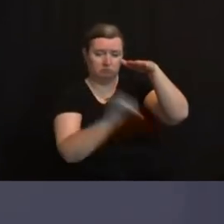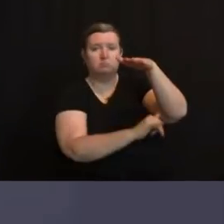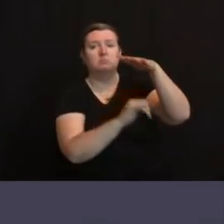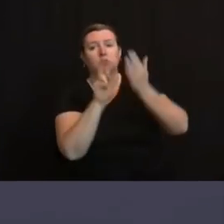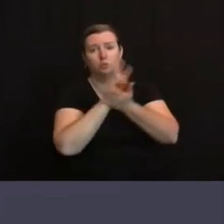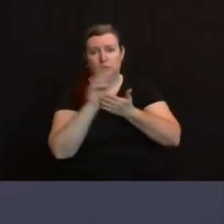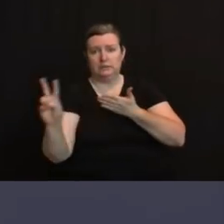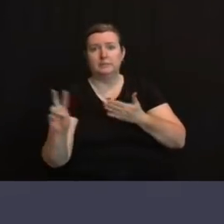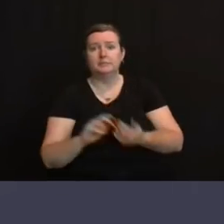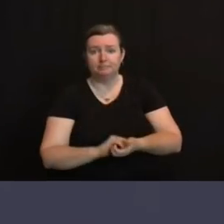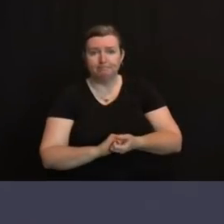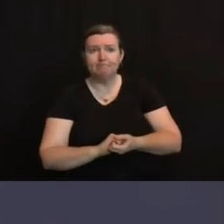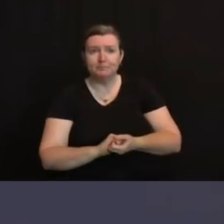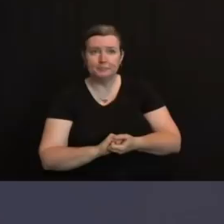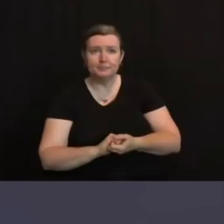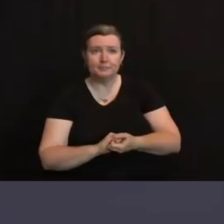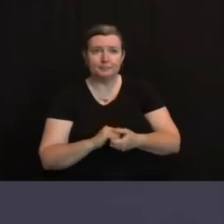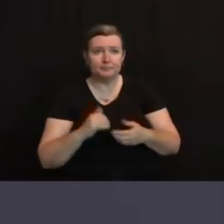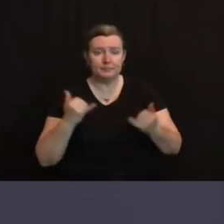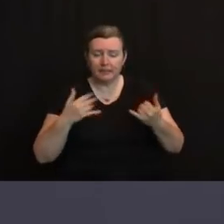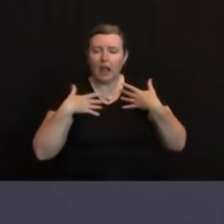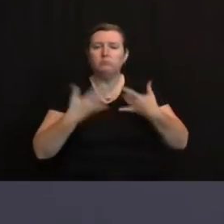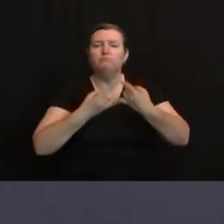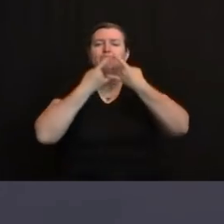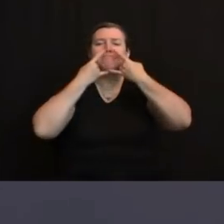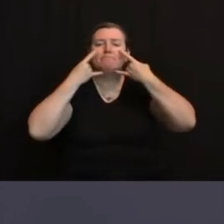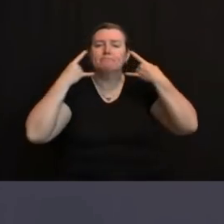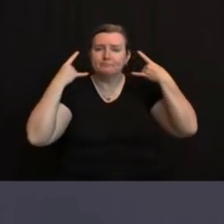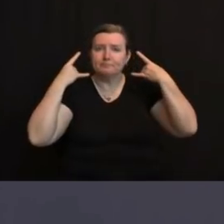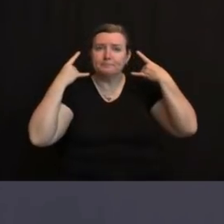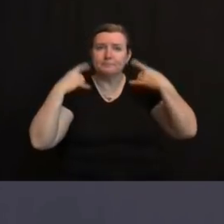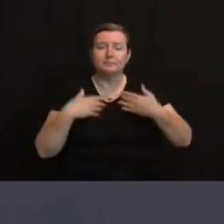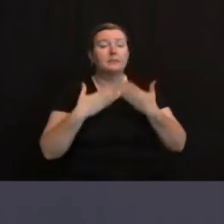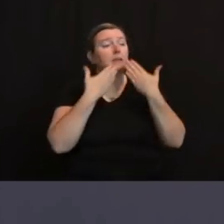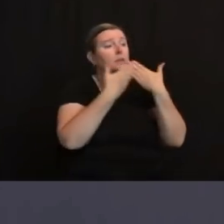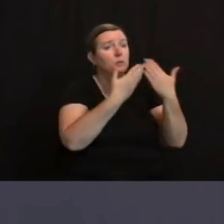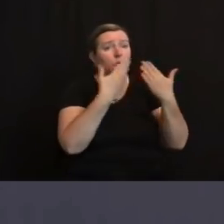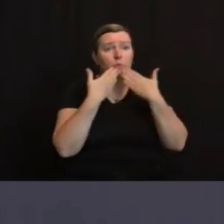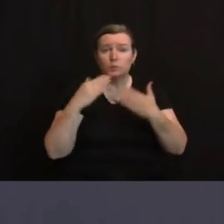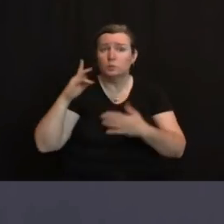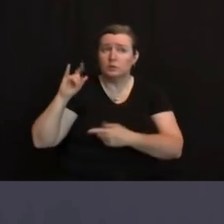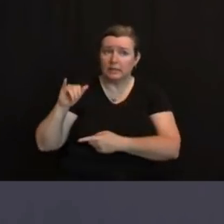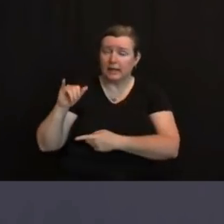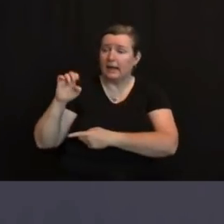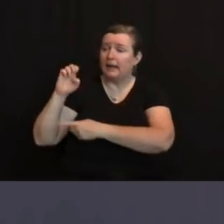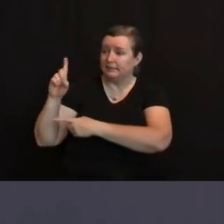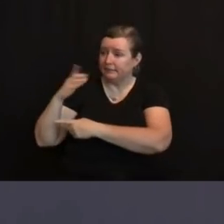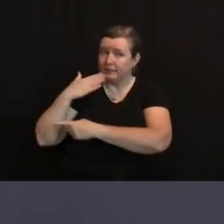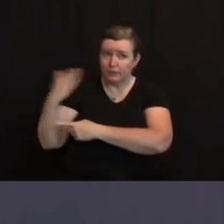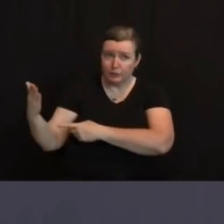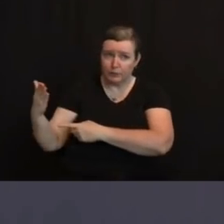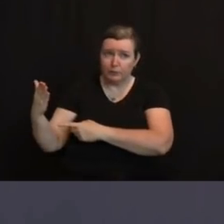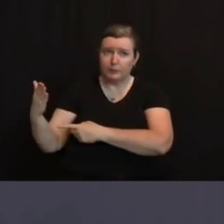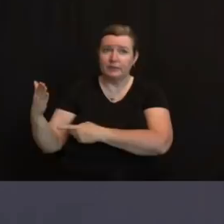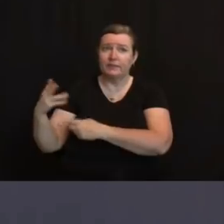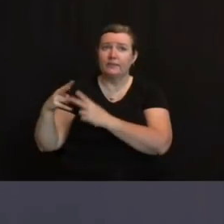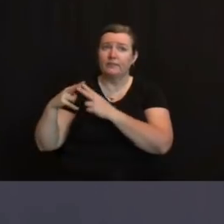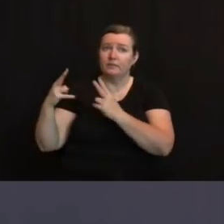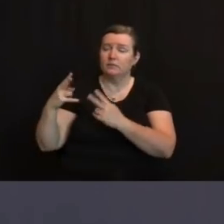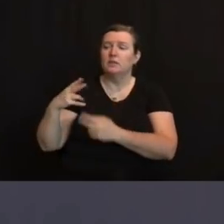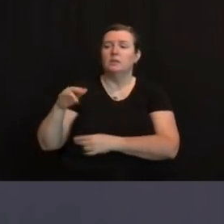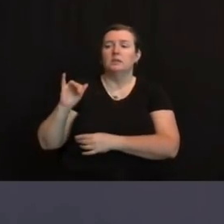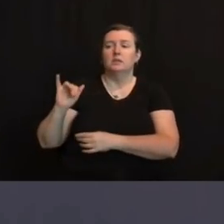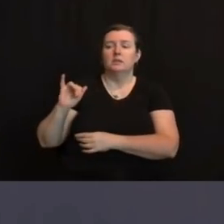thank you. I'm going to mask up here. Thank Judy and Ed in particular today for a solemn duty